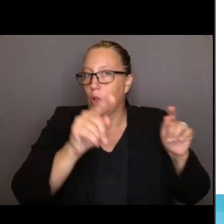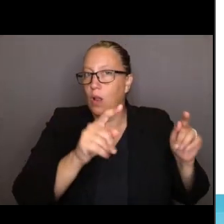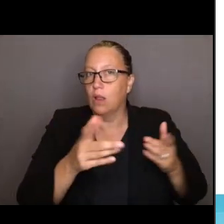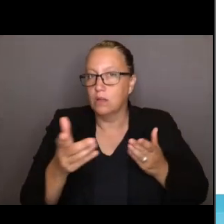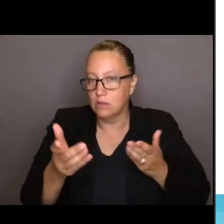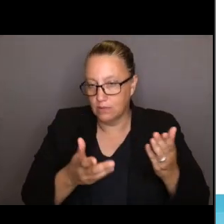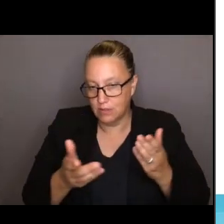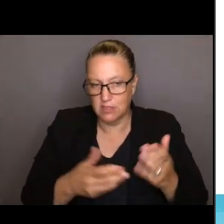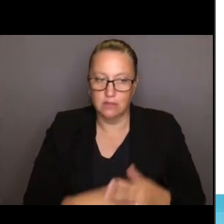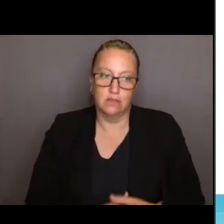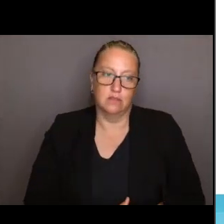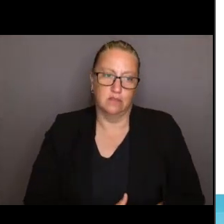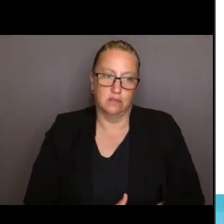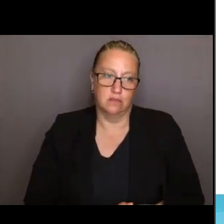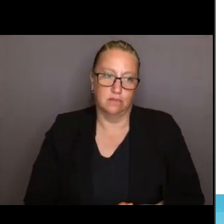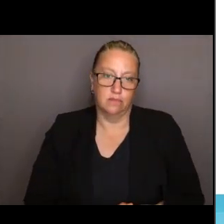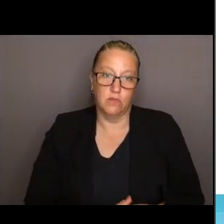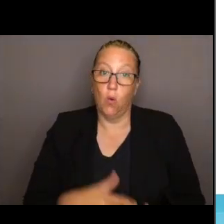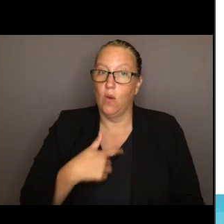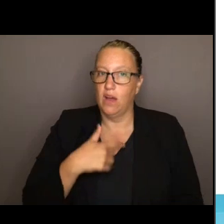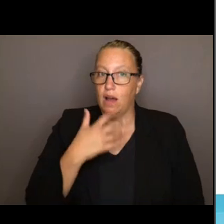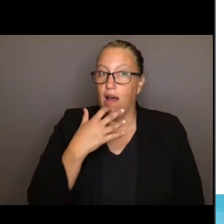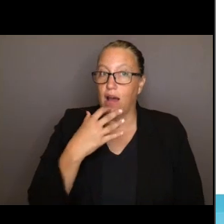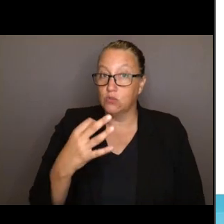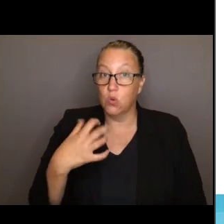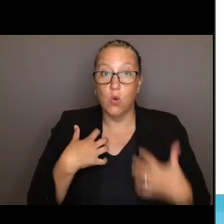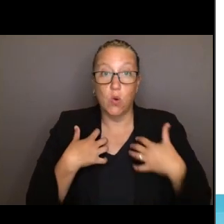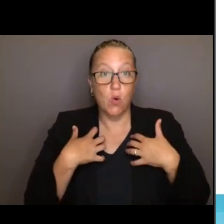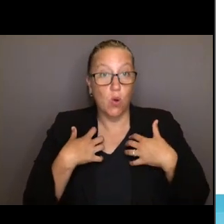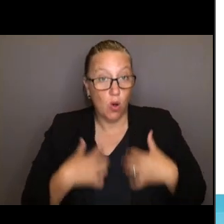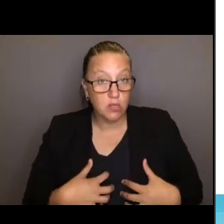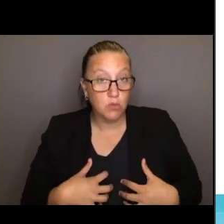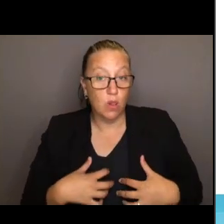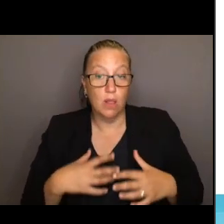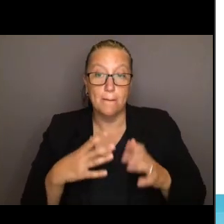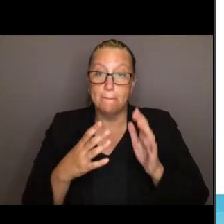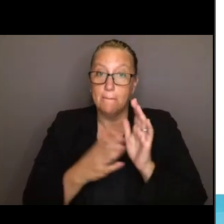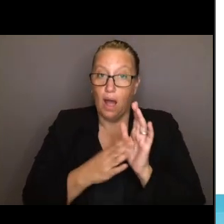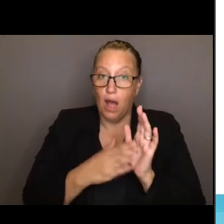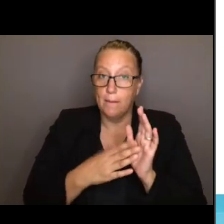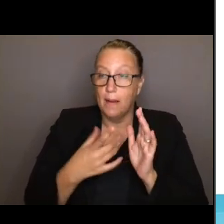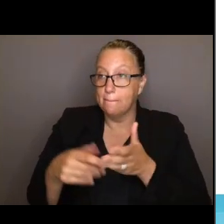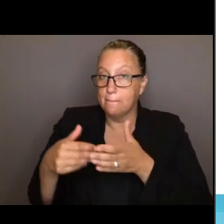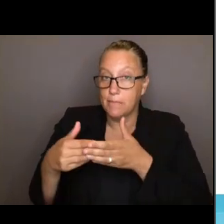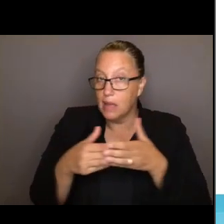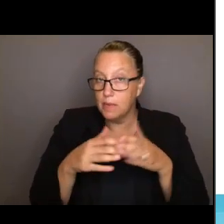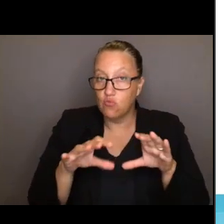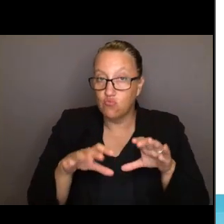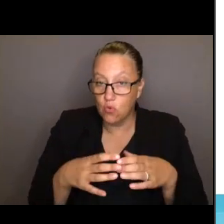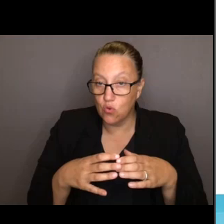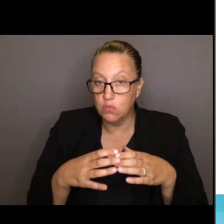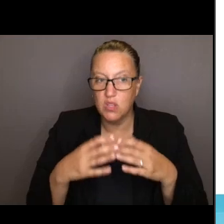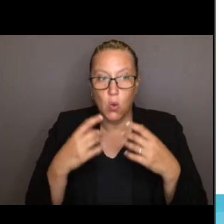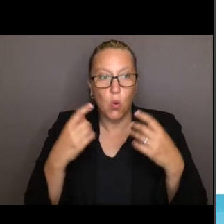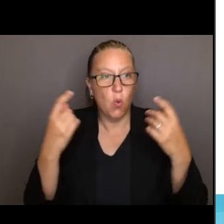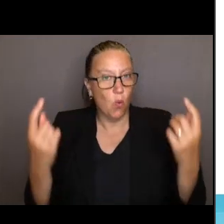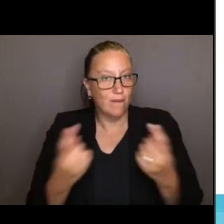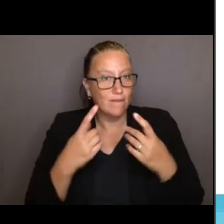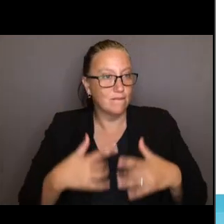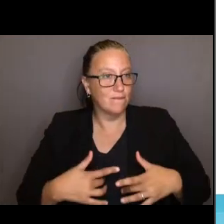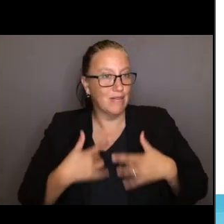So we are asking hospitals, mum and bobs groups, anyone who feels that this service will